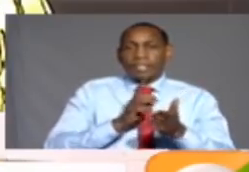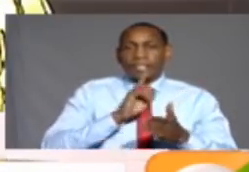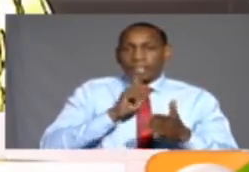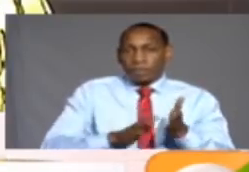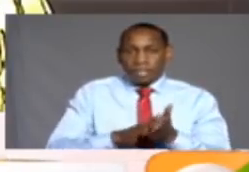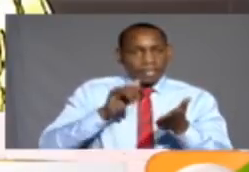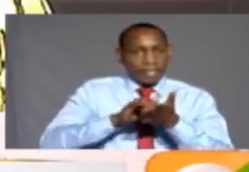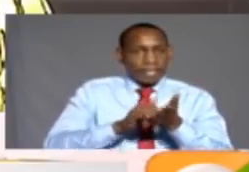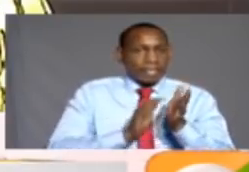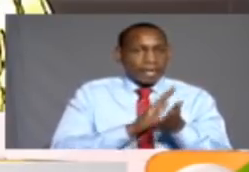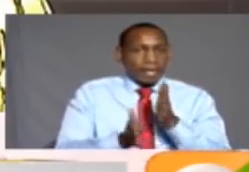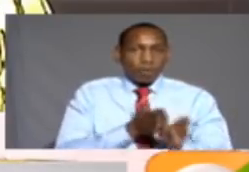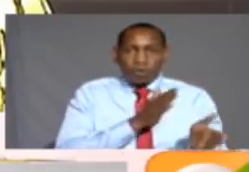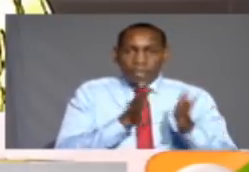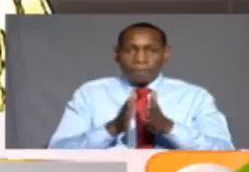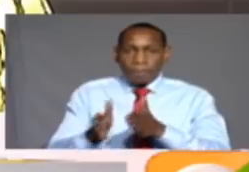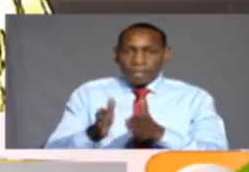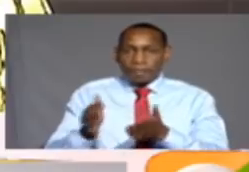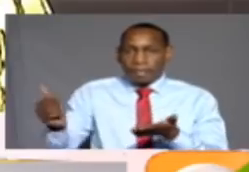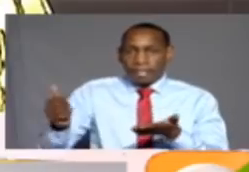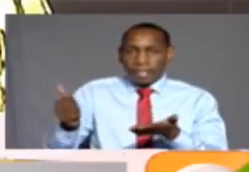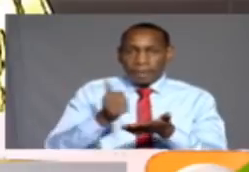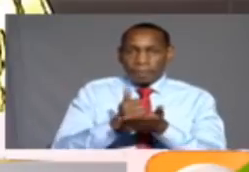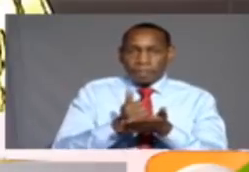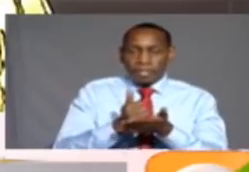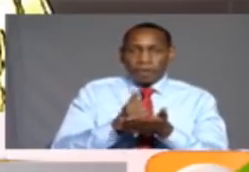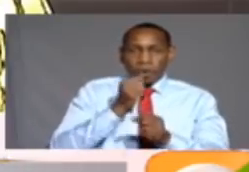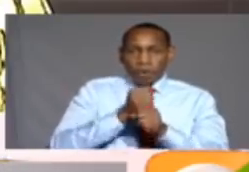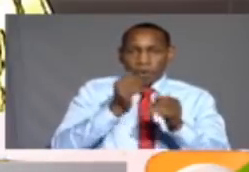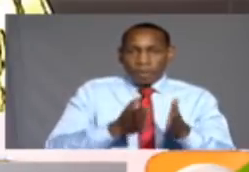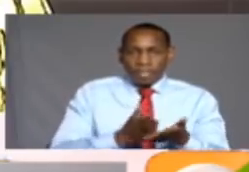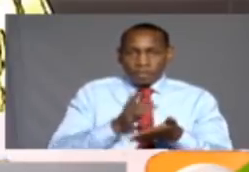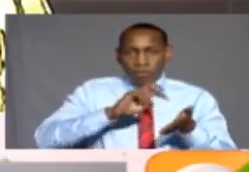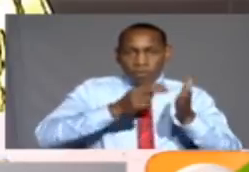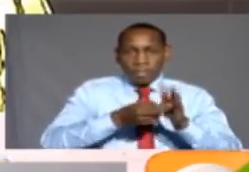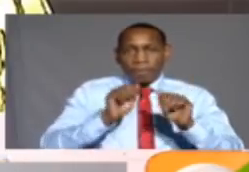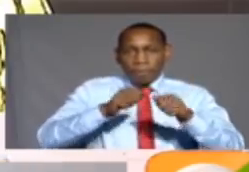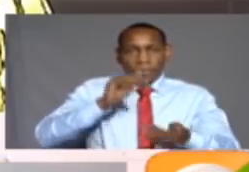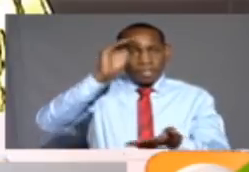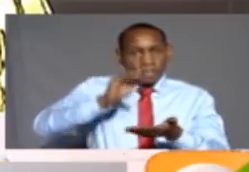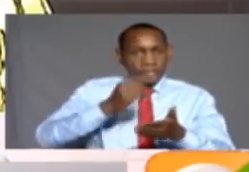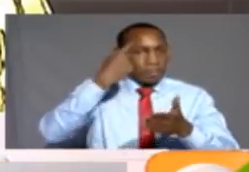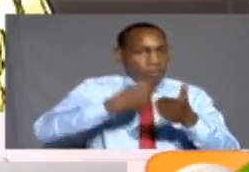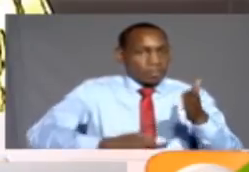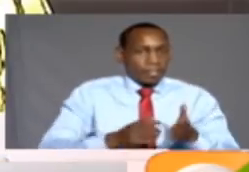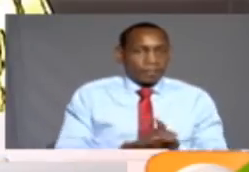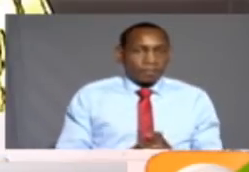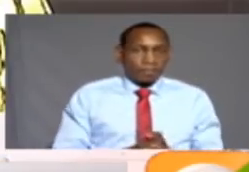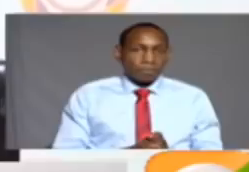akitangaza kwamba kuna mpango wa kuandika wafanyikazi kwa kandarasi ili kupunguza gharama.